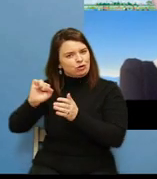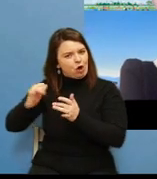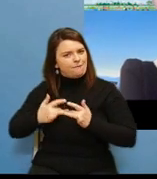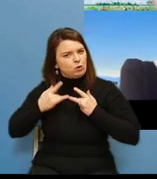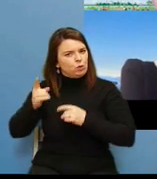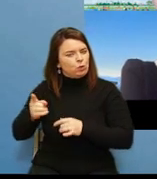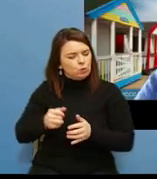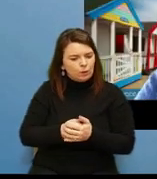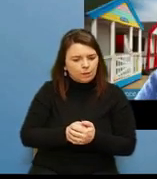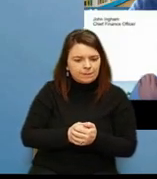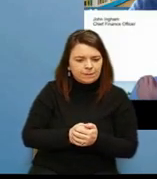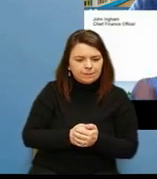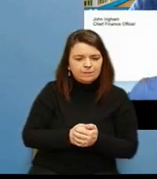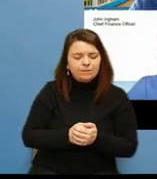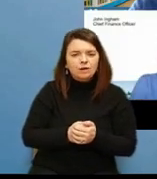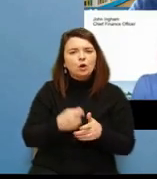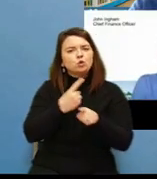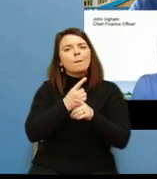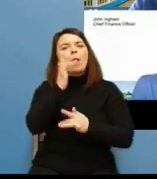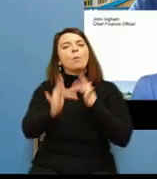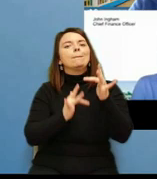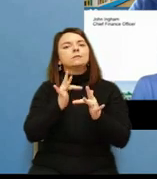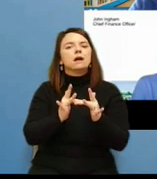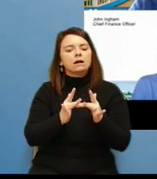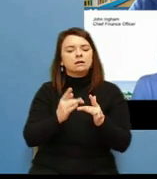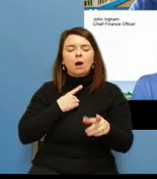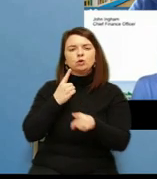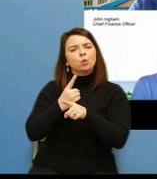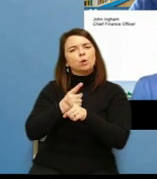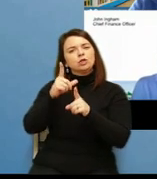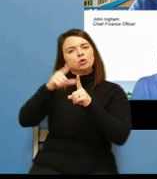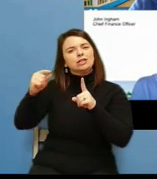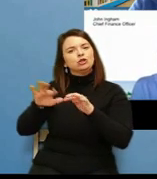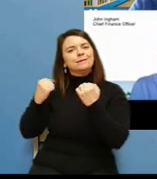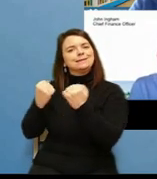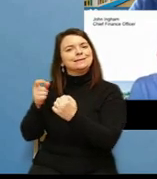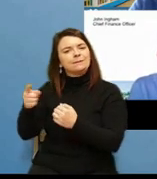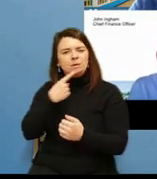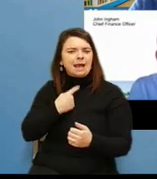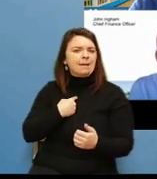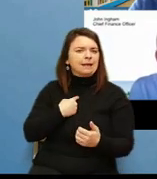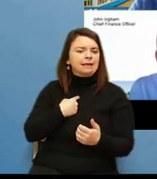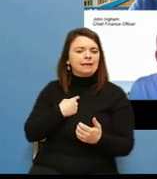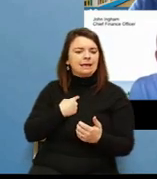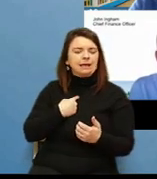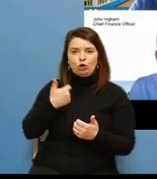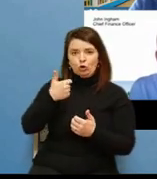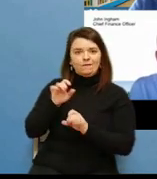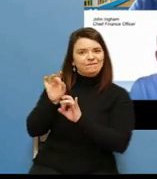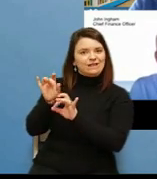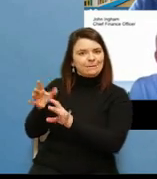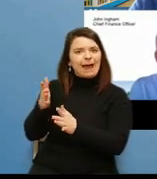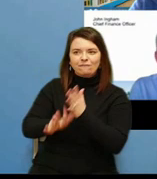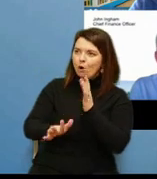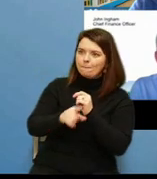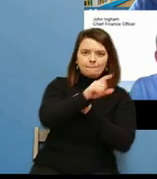Thanks, Hein. Sorry, I just wanted to pick up on Rosemary's point, if I may, just very briefly about Footfall website, just because I was speaking to the digital team a day or two